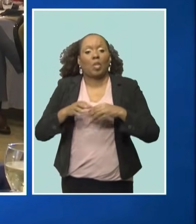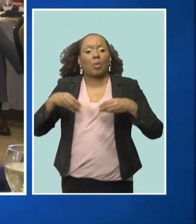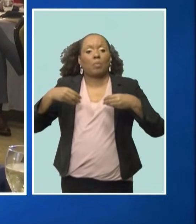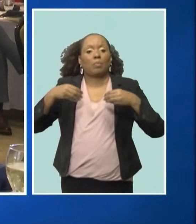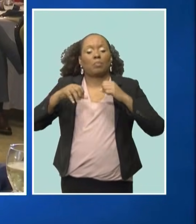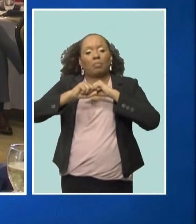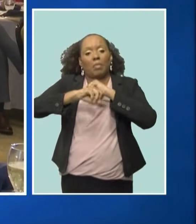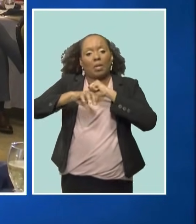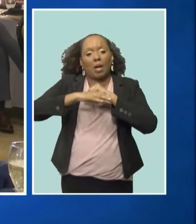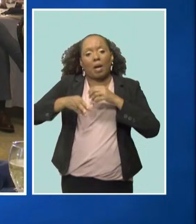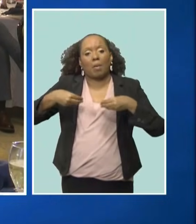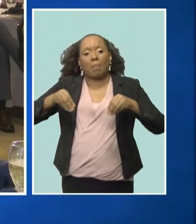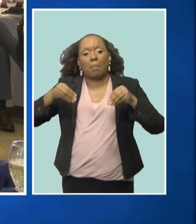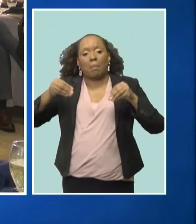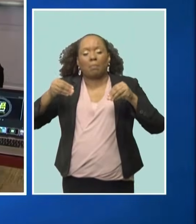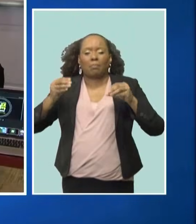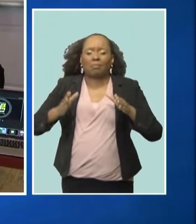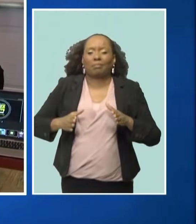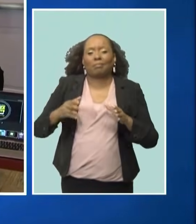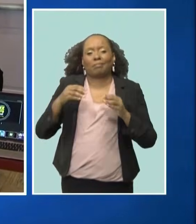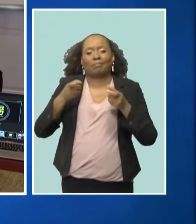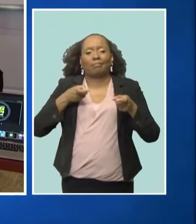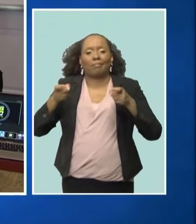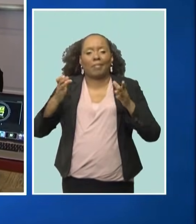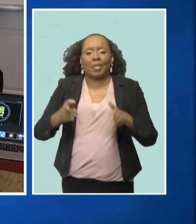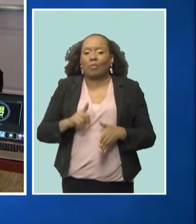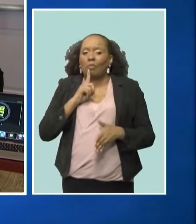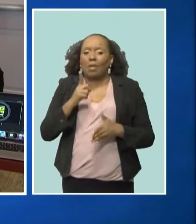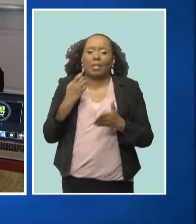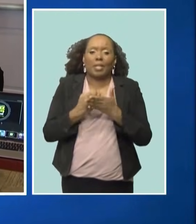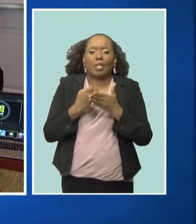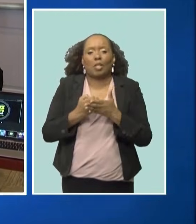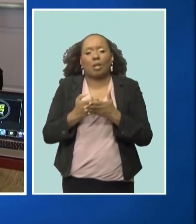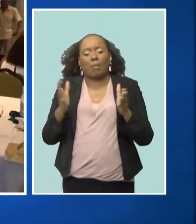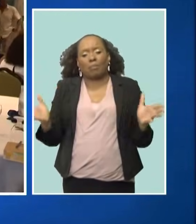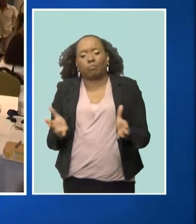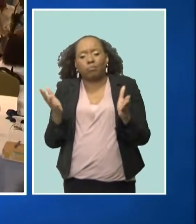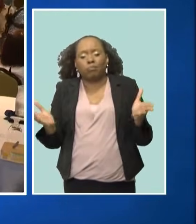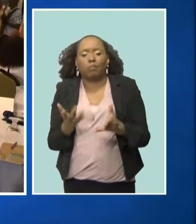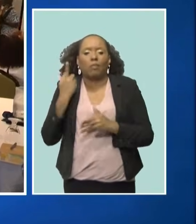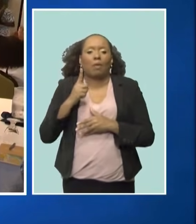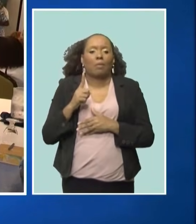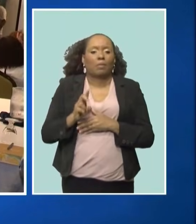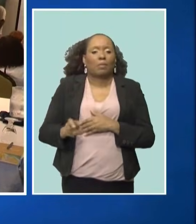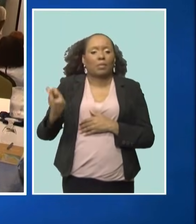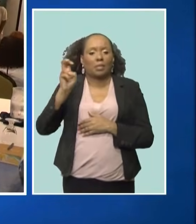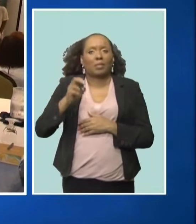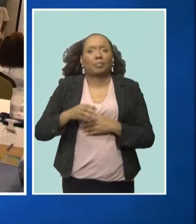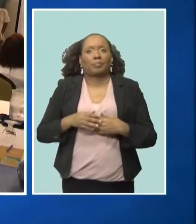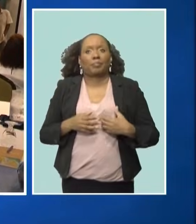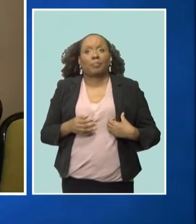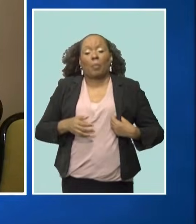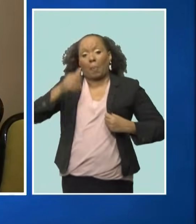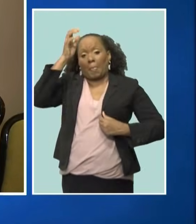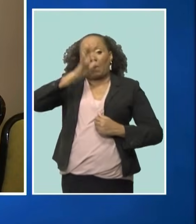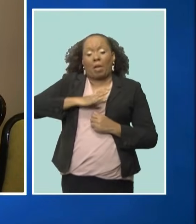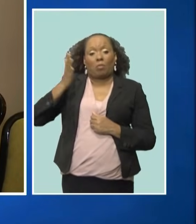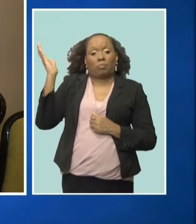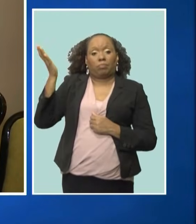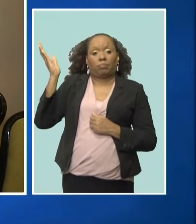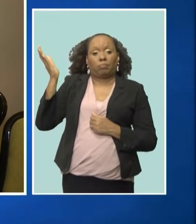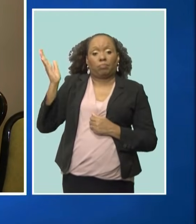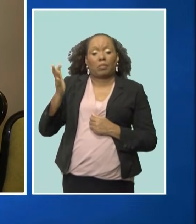says the event is an economic driver for tourism. He was speaking at the Courtyard by Marriott during one of the